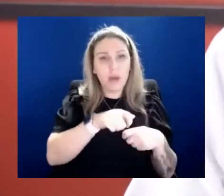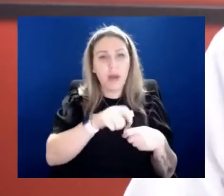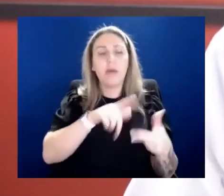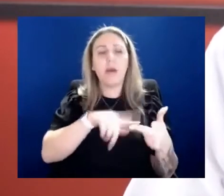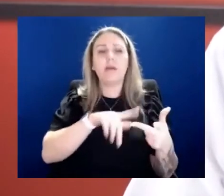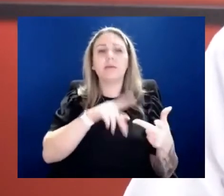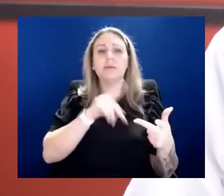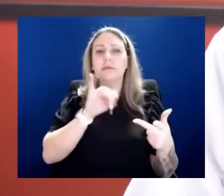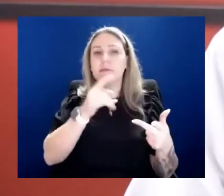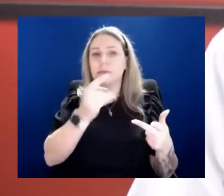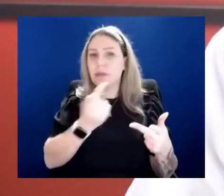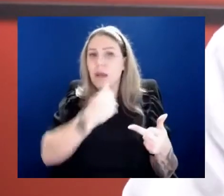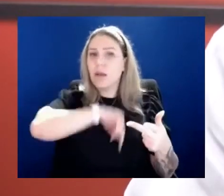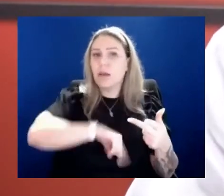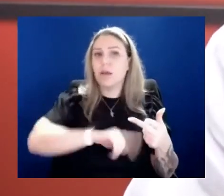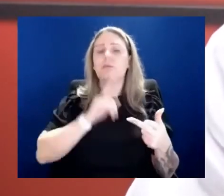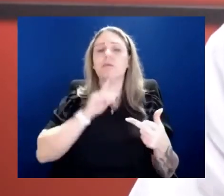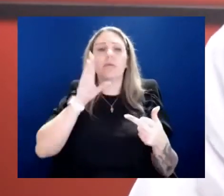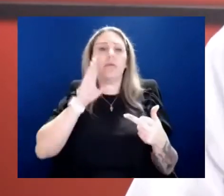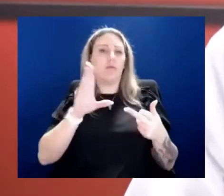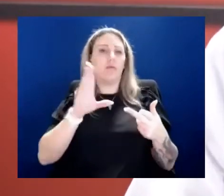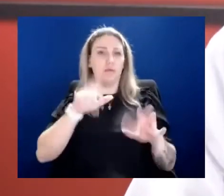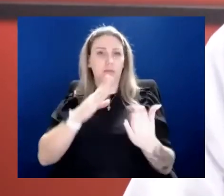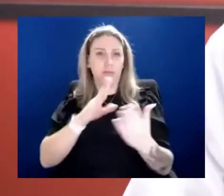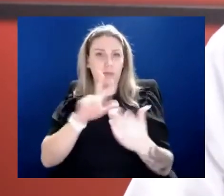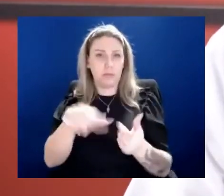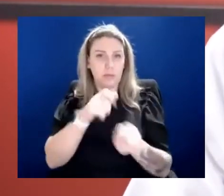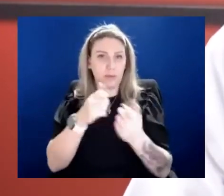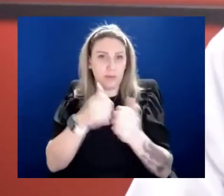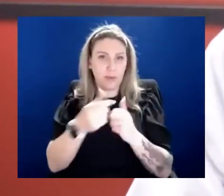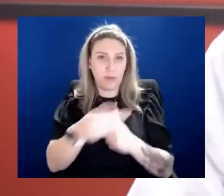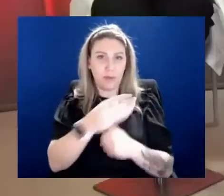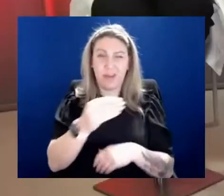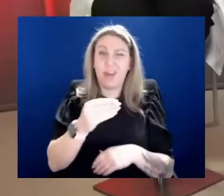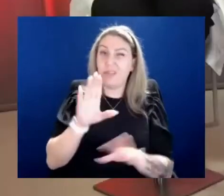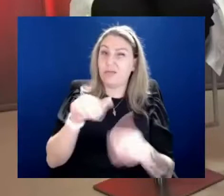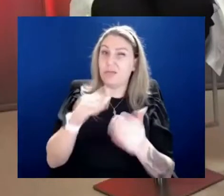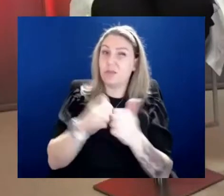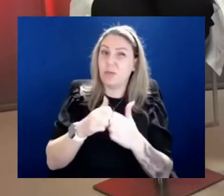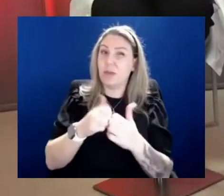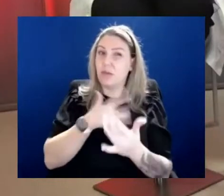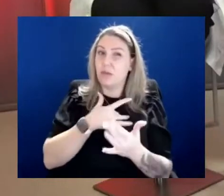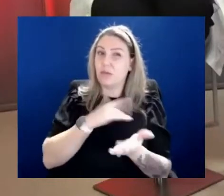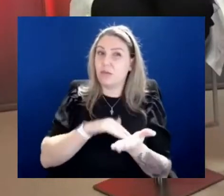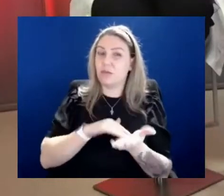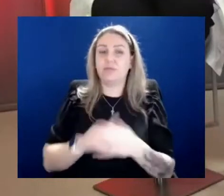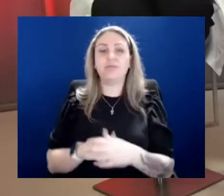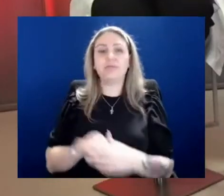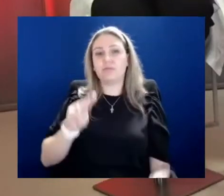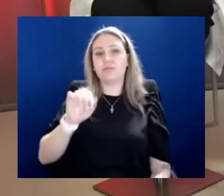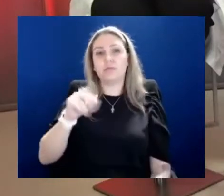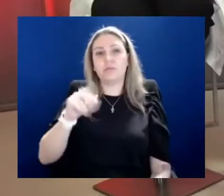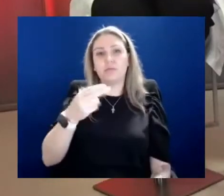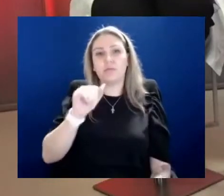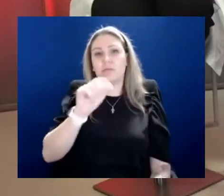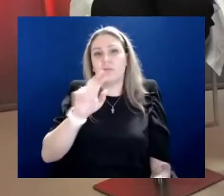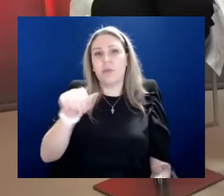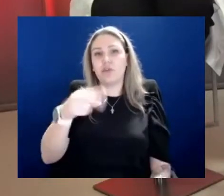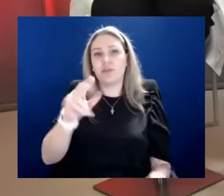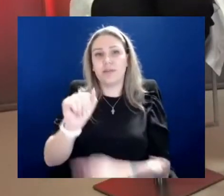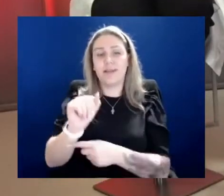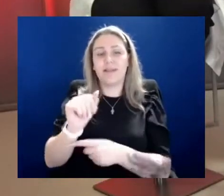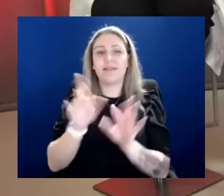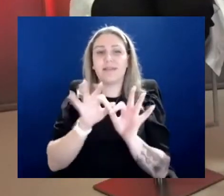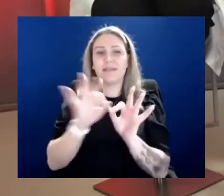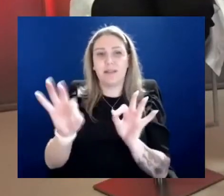cardiologist would address specifically with you, and it would probably be best addressed with a cardiologist. Marcia has a question or a statement as well, and